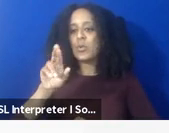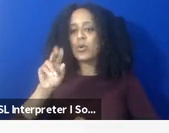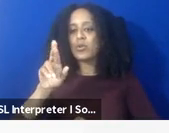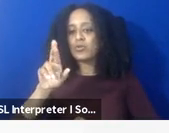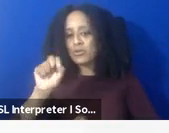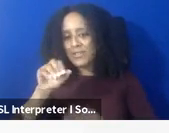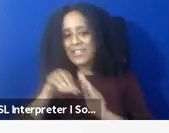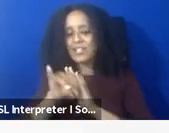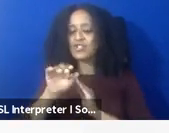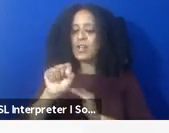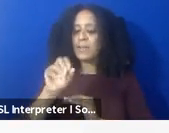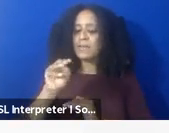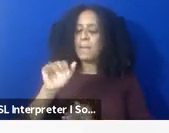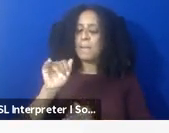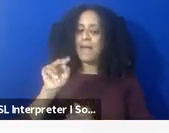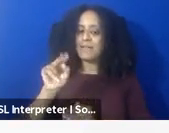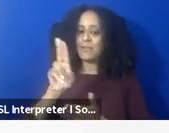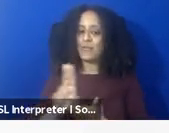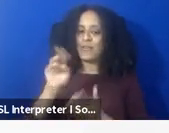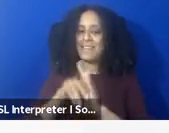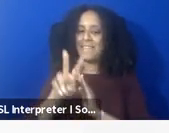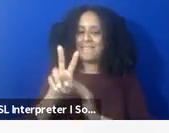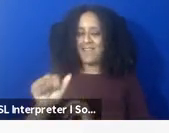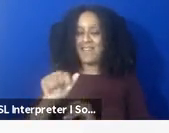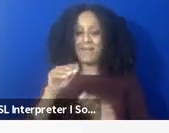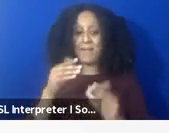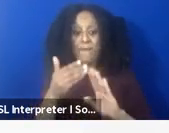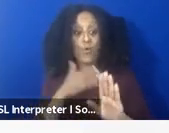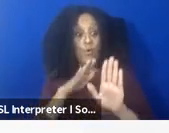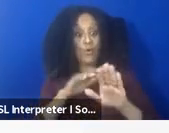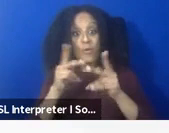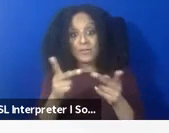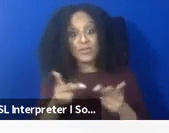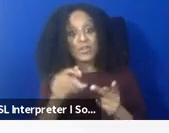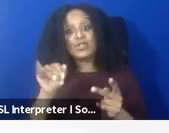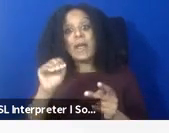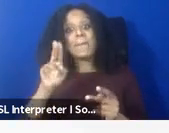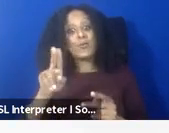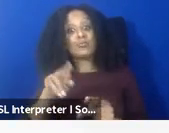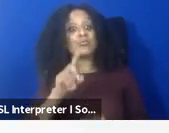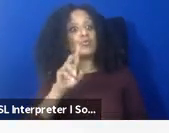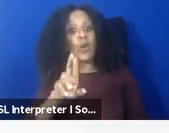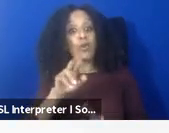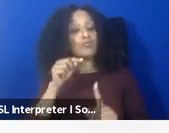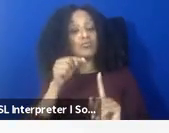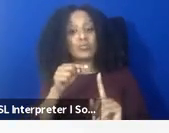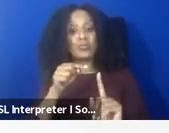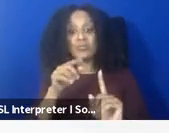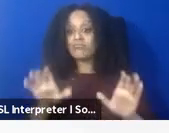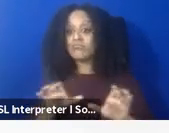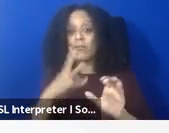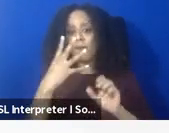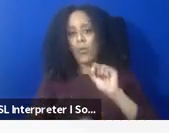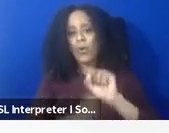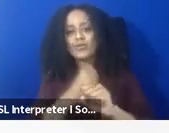Madison University in Virginia. Prior to her position at JMU, Dr. Piker spent 4 years as the